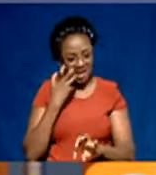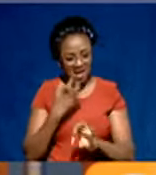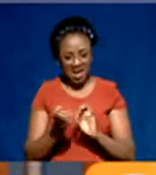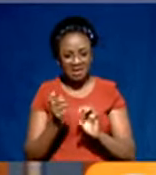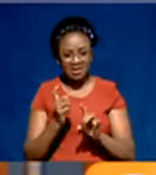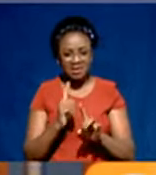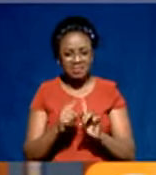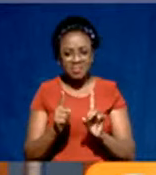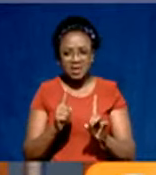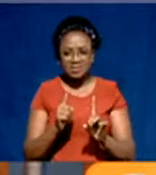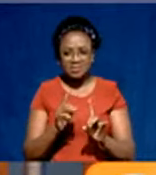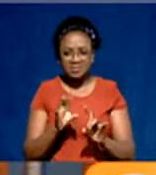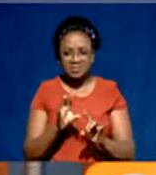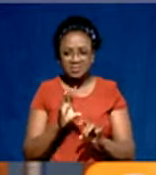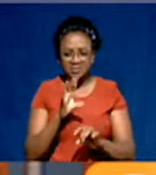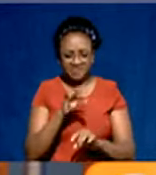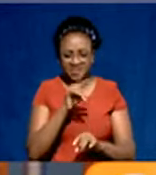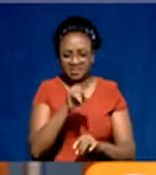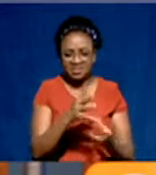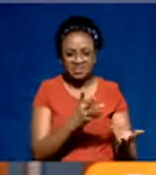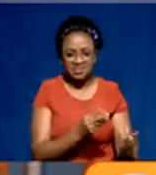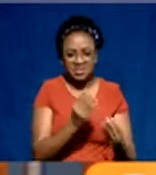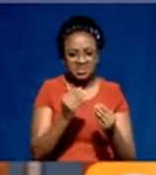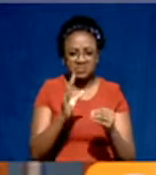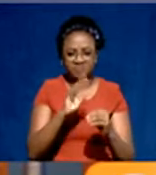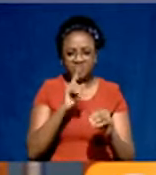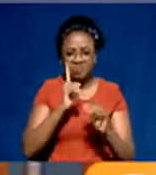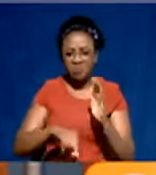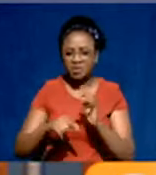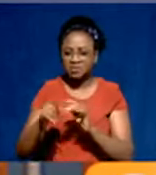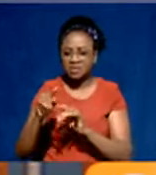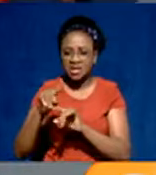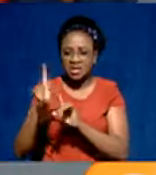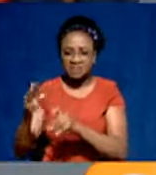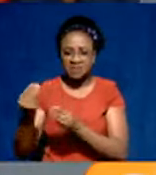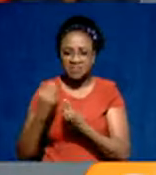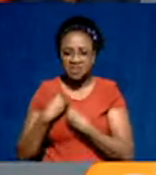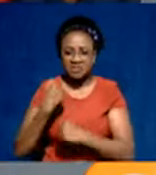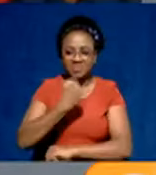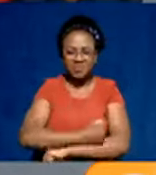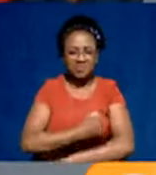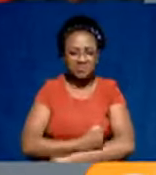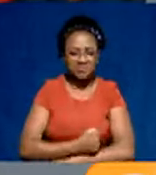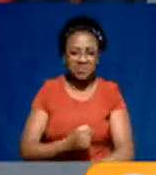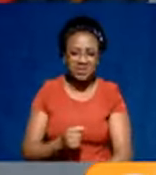easier than what I've always been doing. Yes. You're laughing.